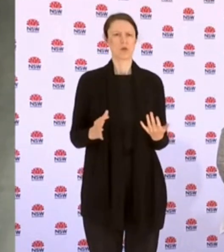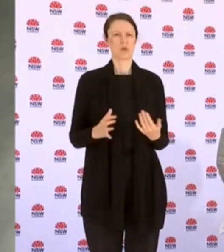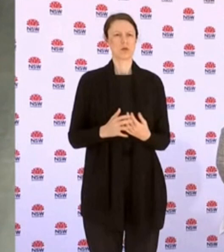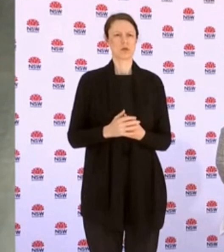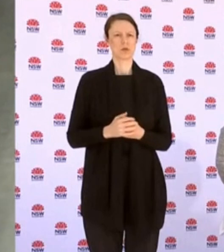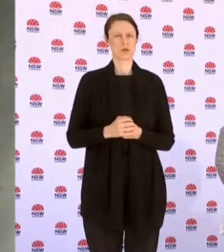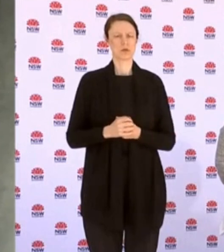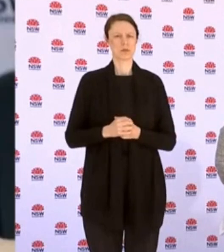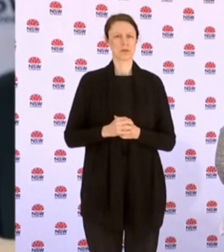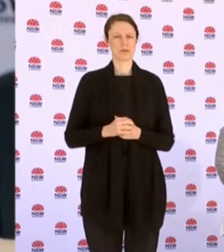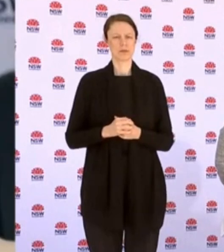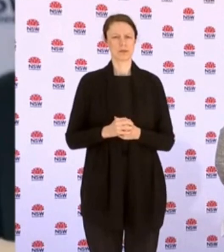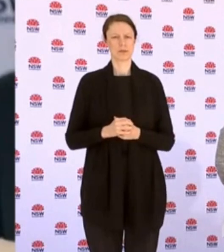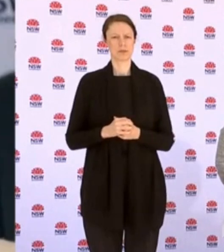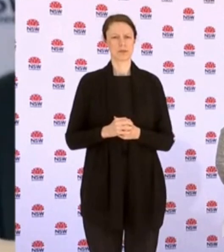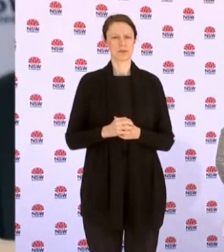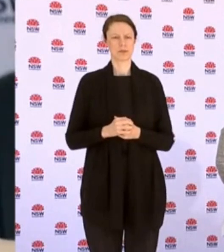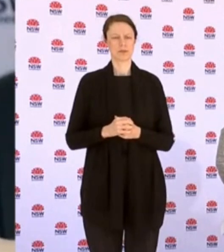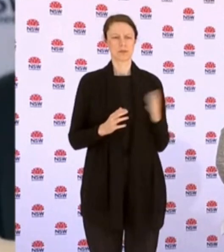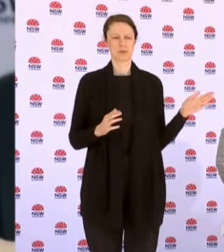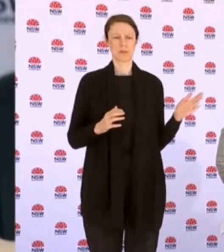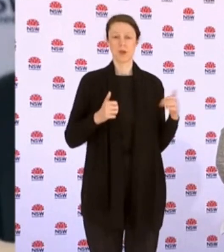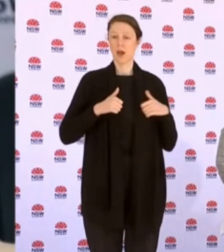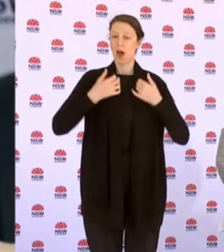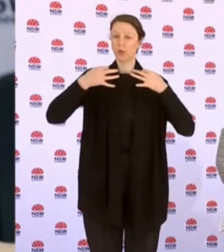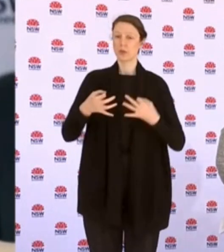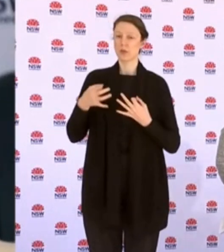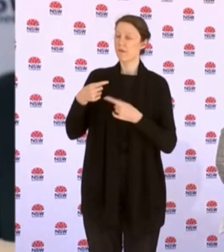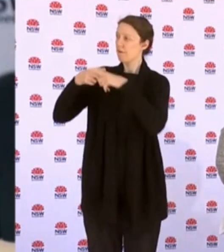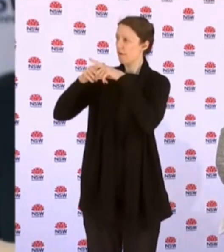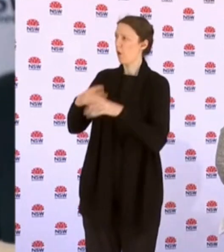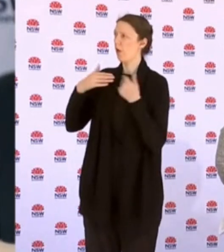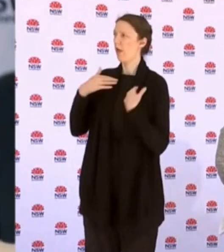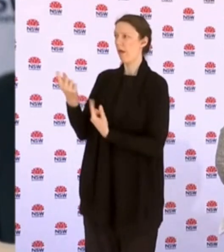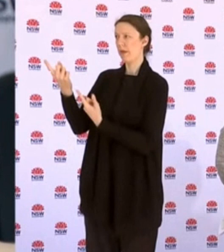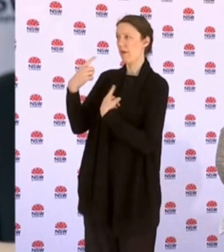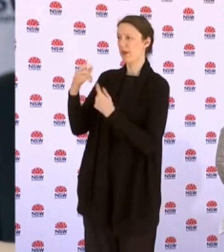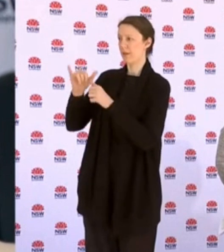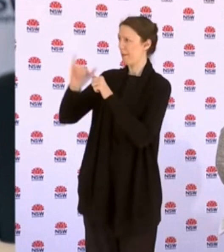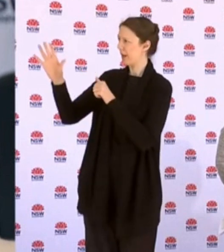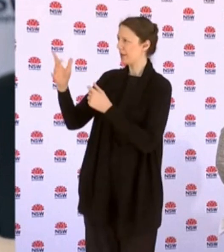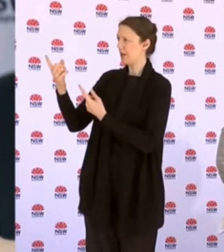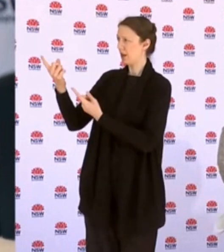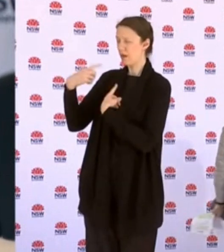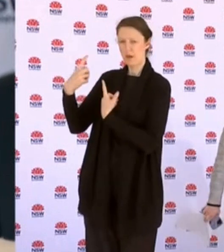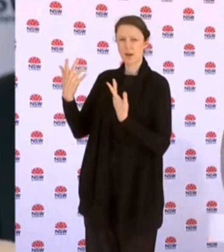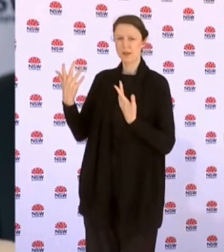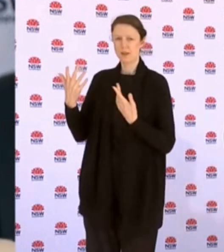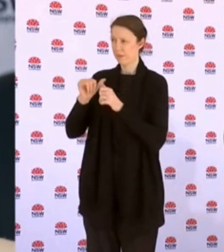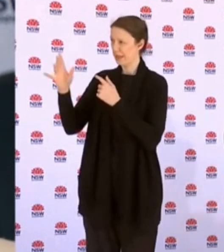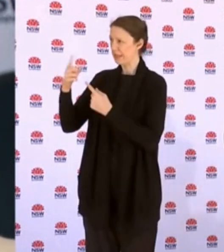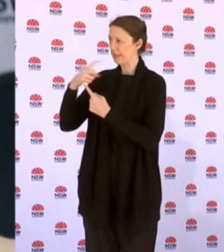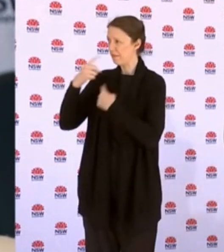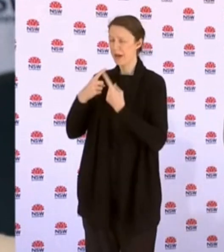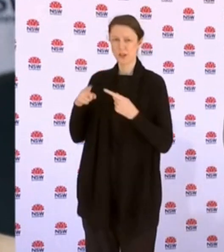of when we come out of this? We always base our decisions on the best health advice and on the best information available. We have yet